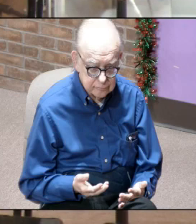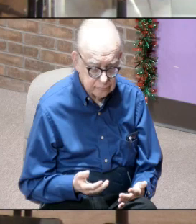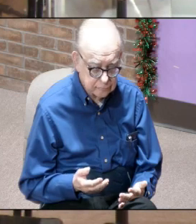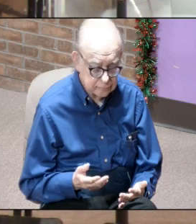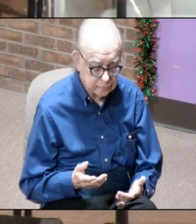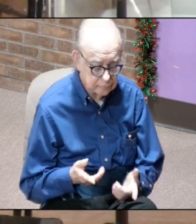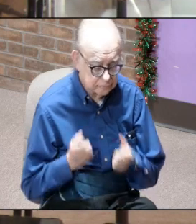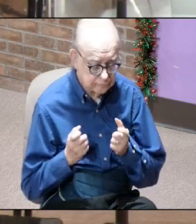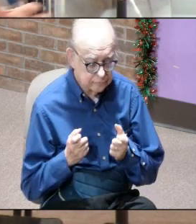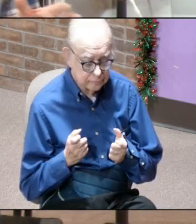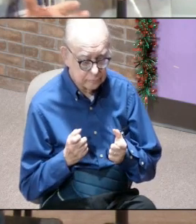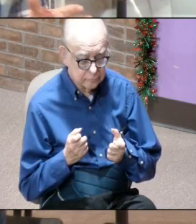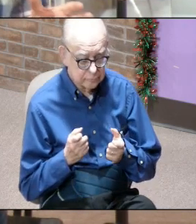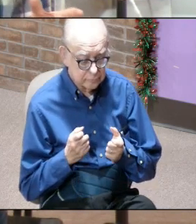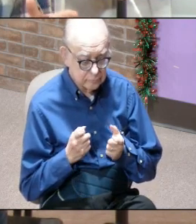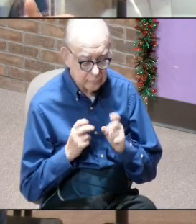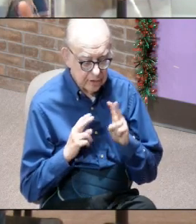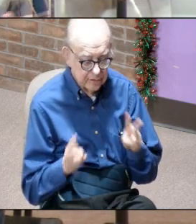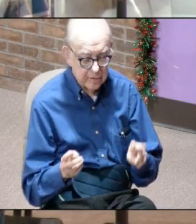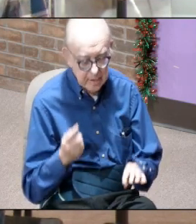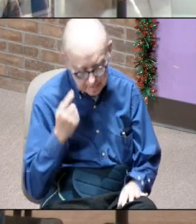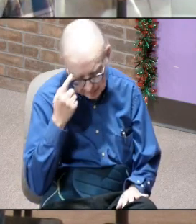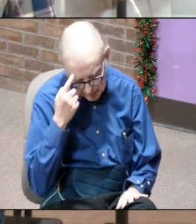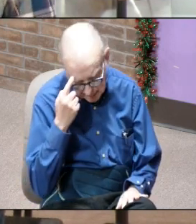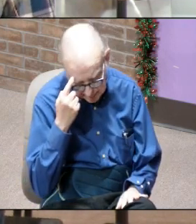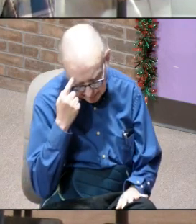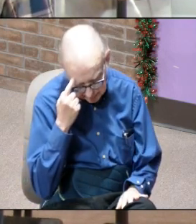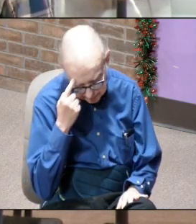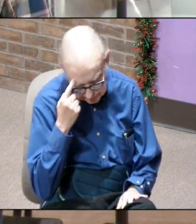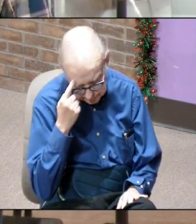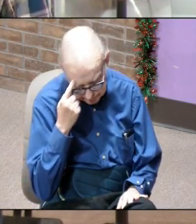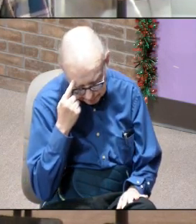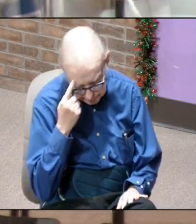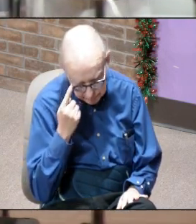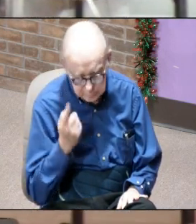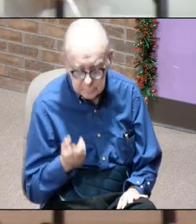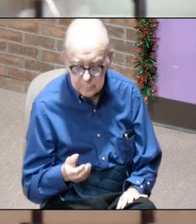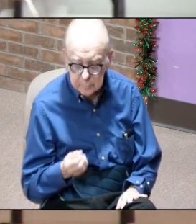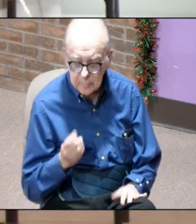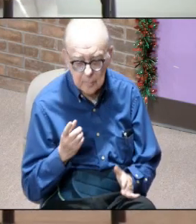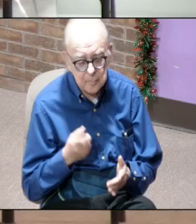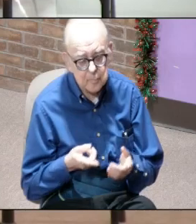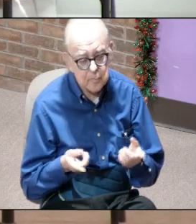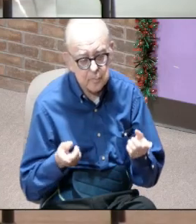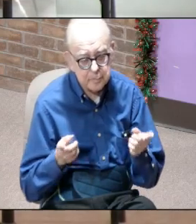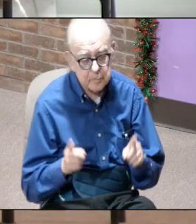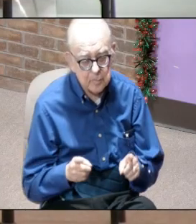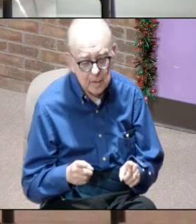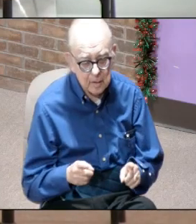And all of a sudden you're in demise, right?